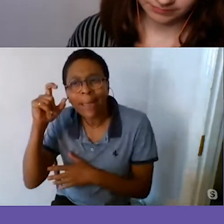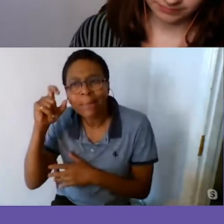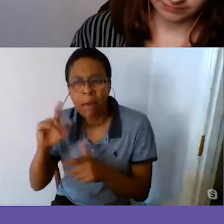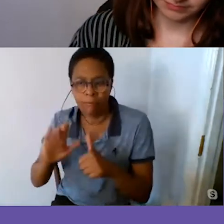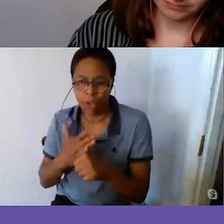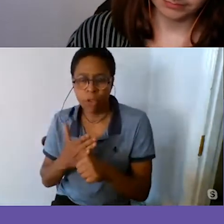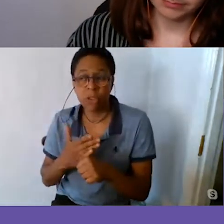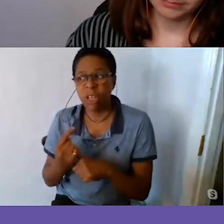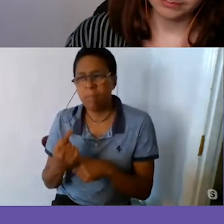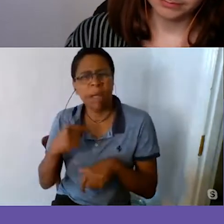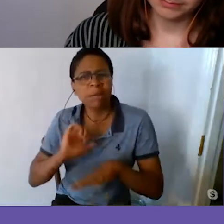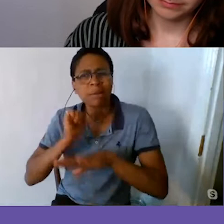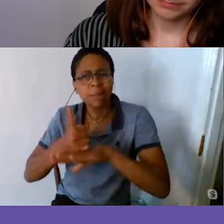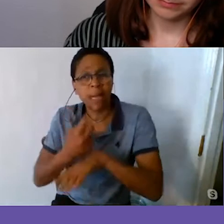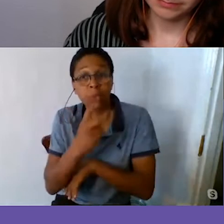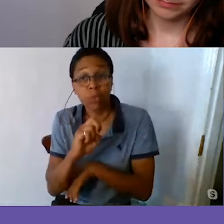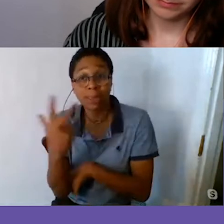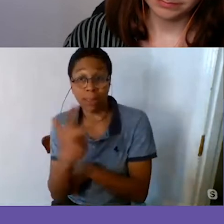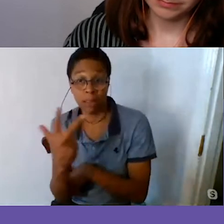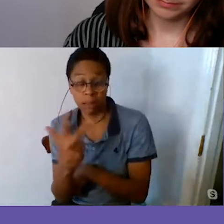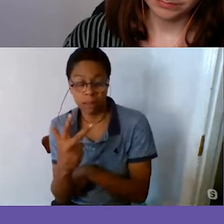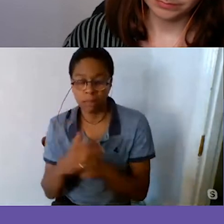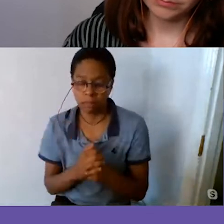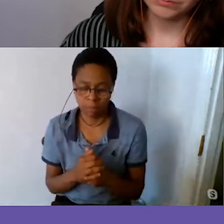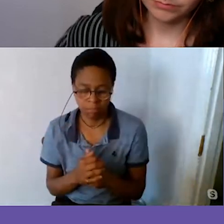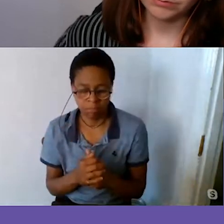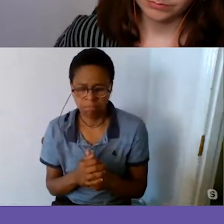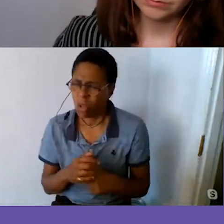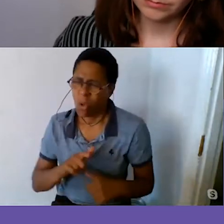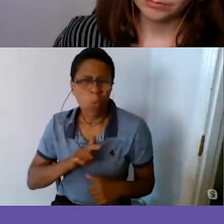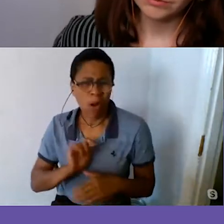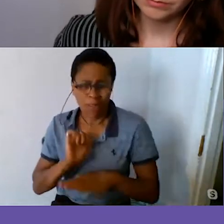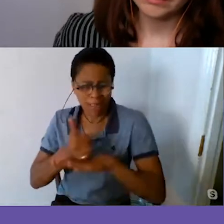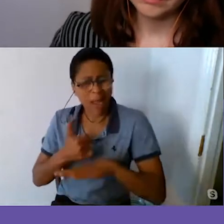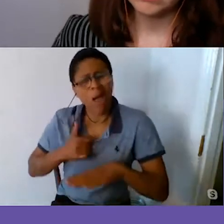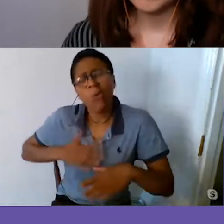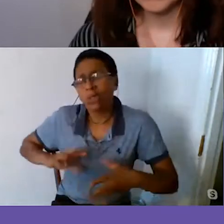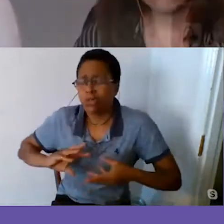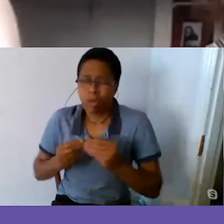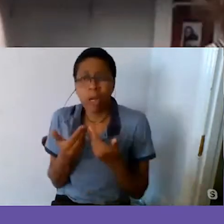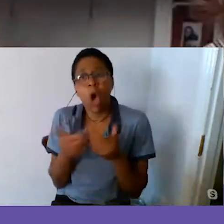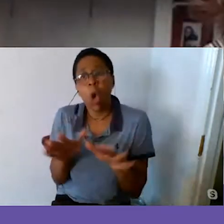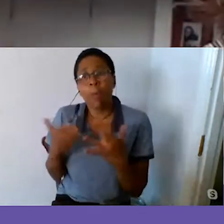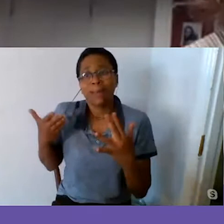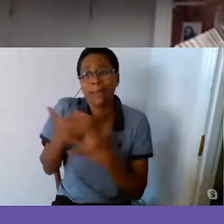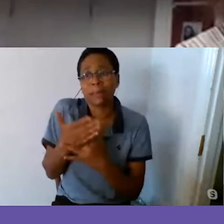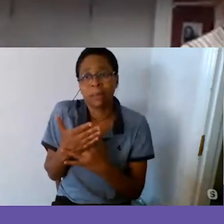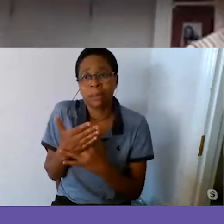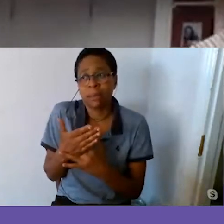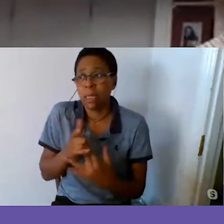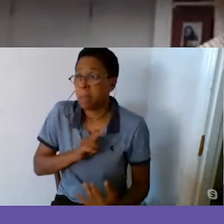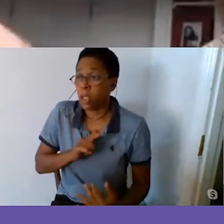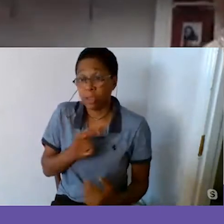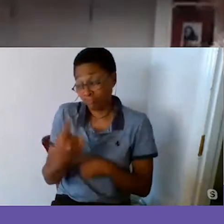reason why is because I just wanted to create some sort of like a resource or like open access resource, because there was no